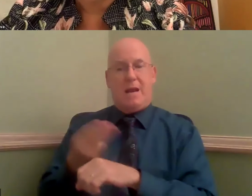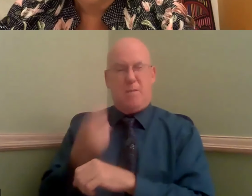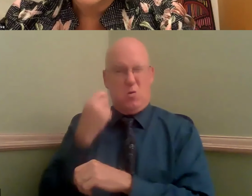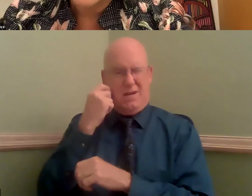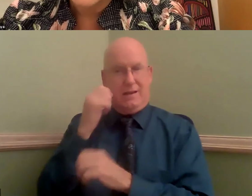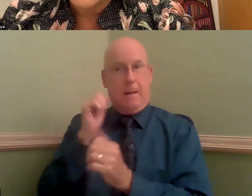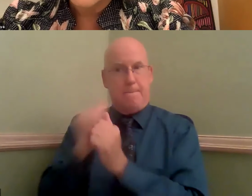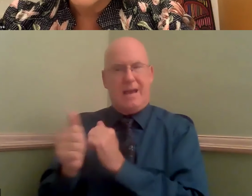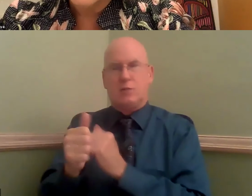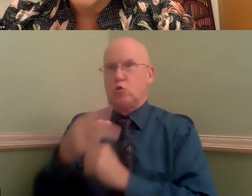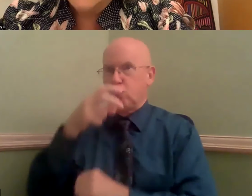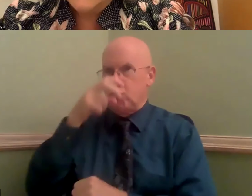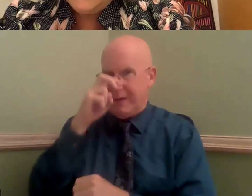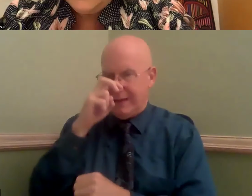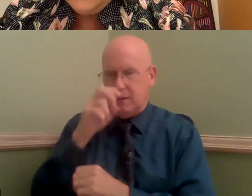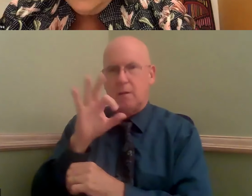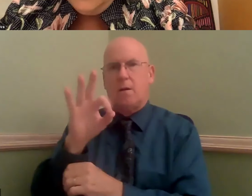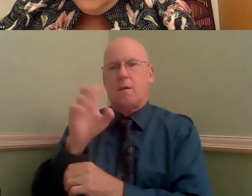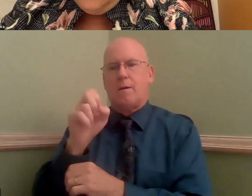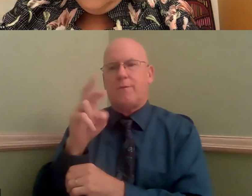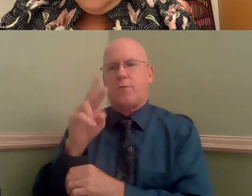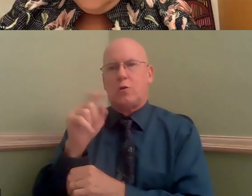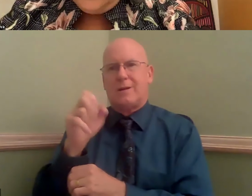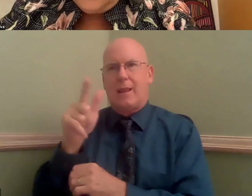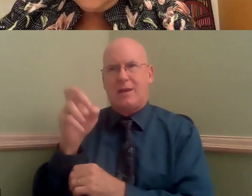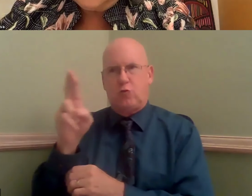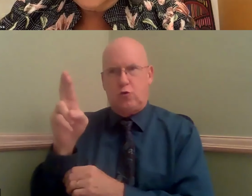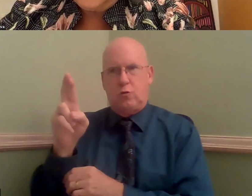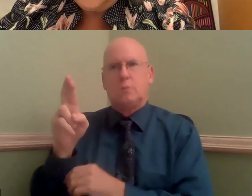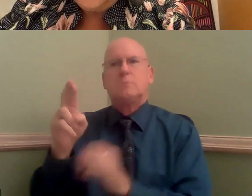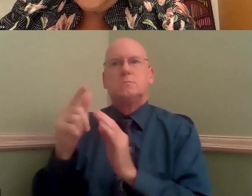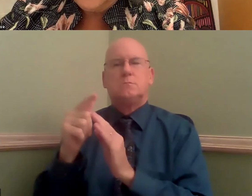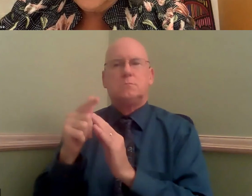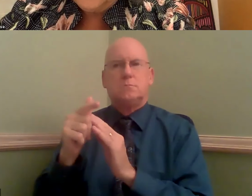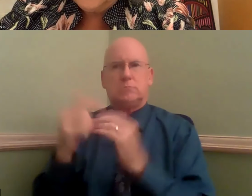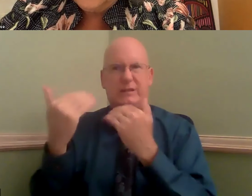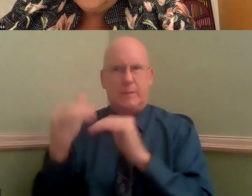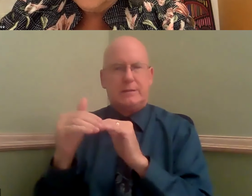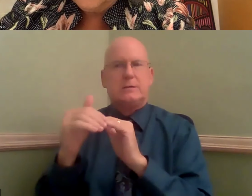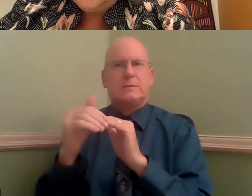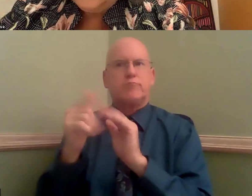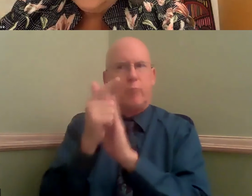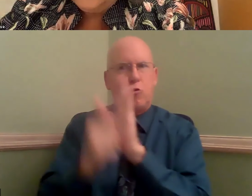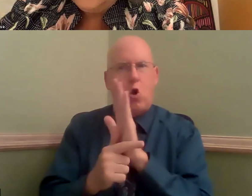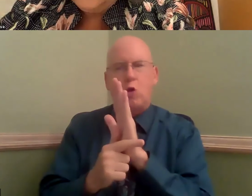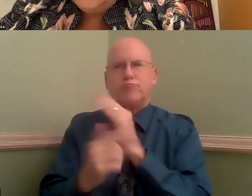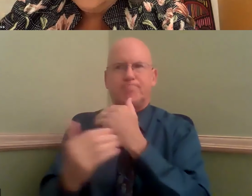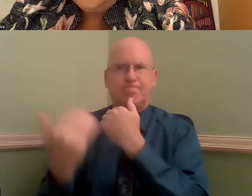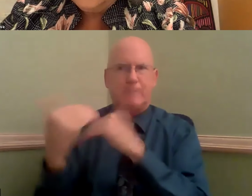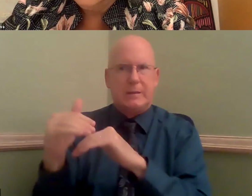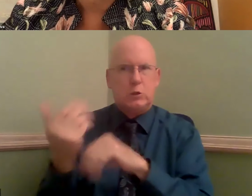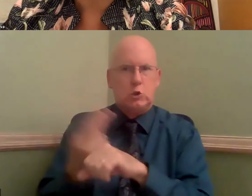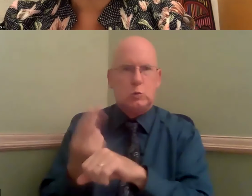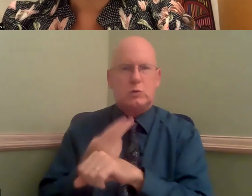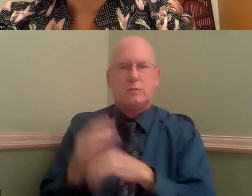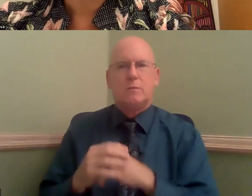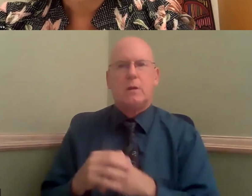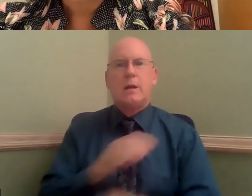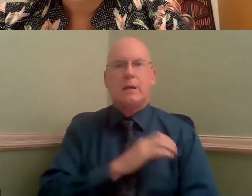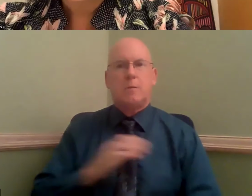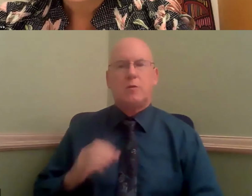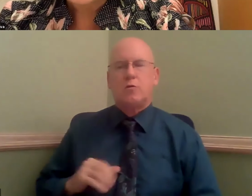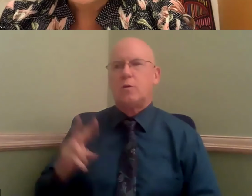How would you address nutrient pollution and stormwater runoff at the county level? Commissioner Cava, I'll begin with you on